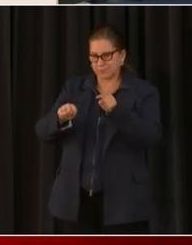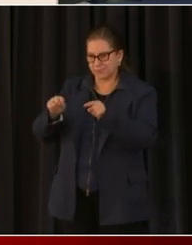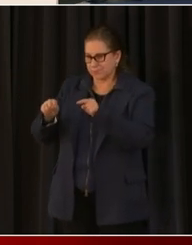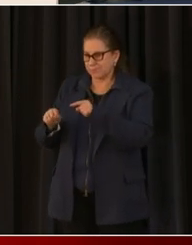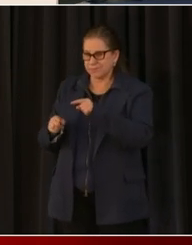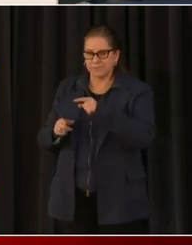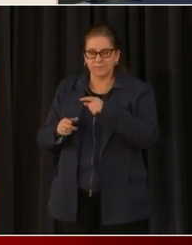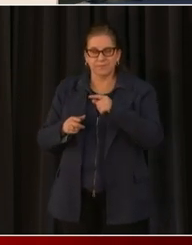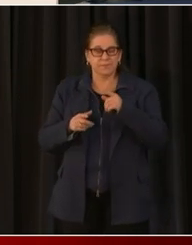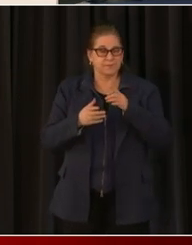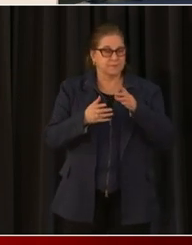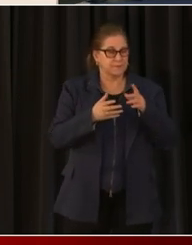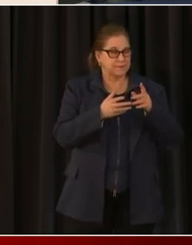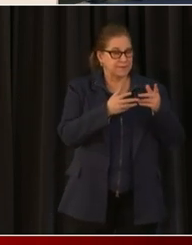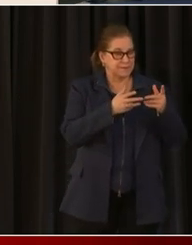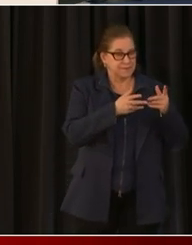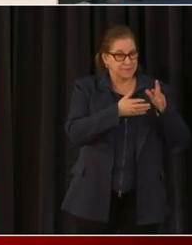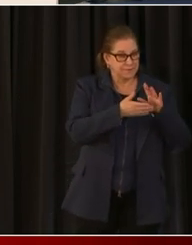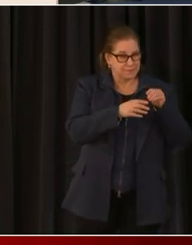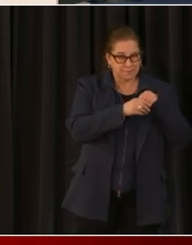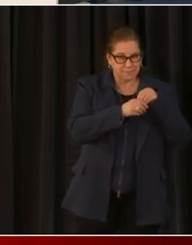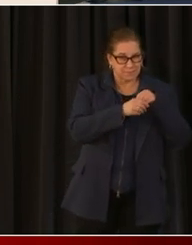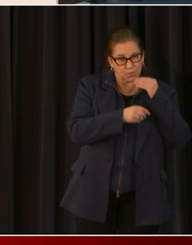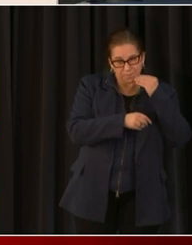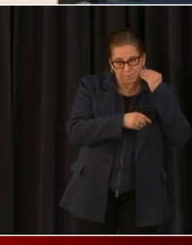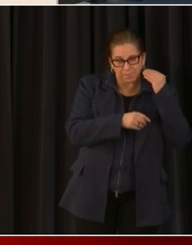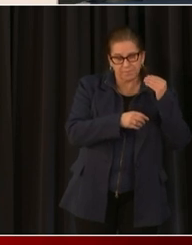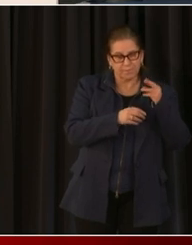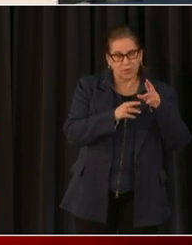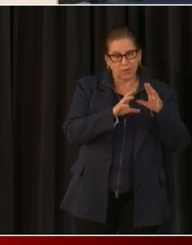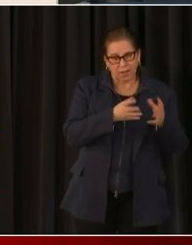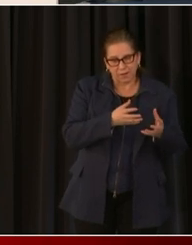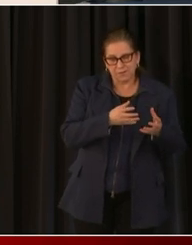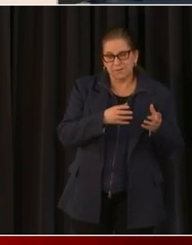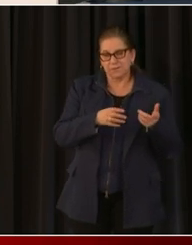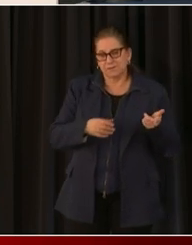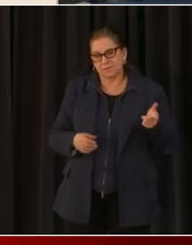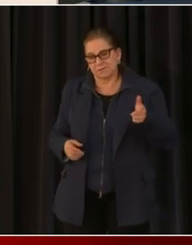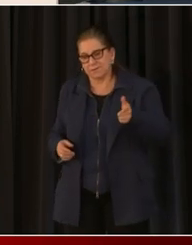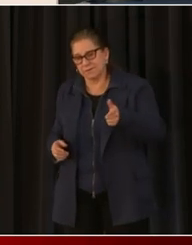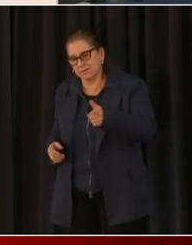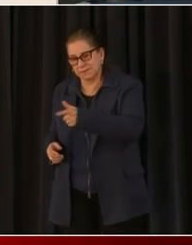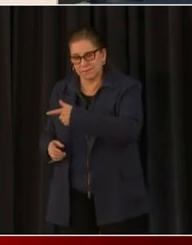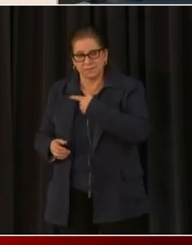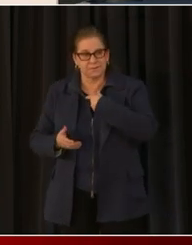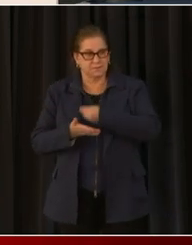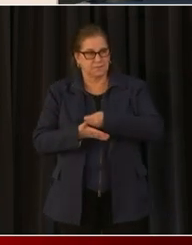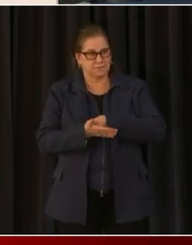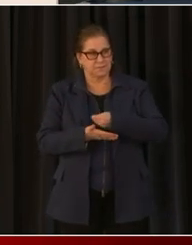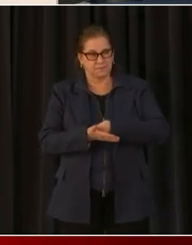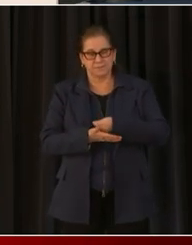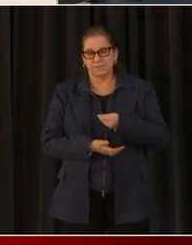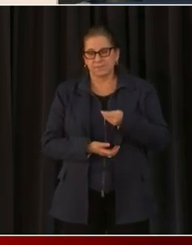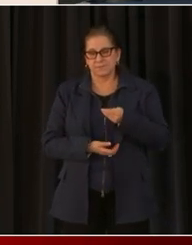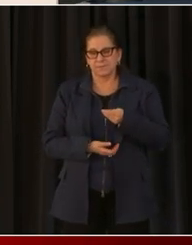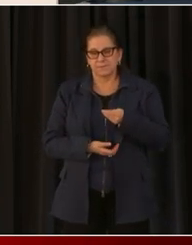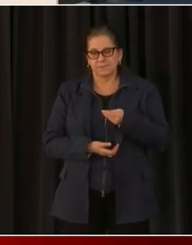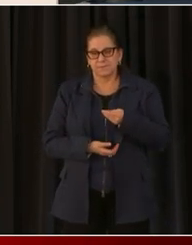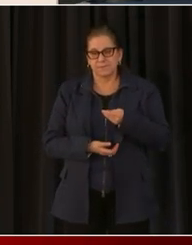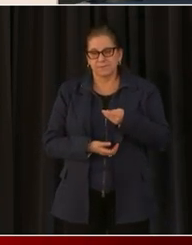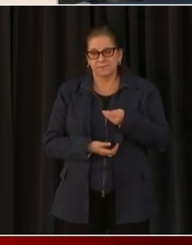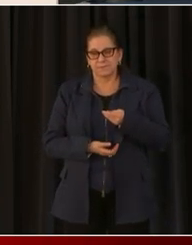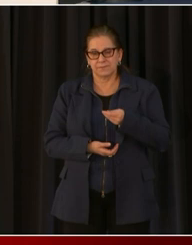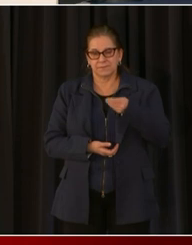school community population. So, for example, schools will receive more dollars if they have a